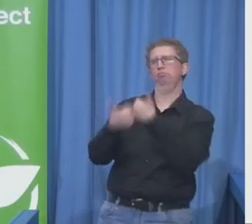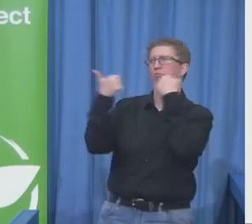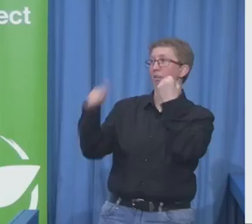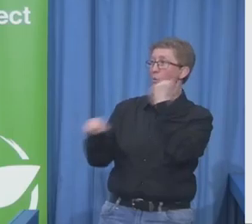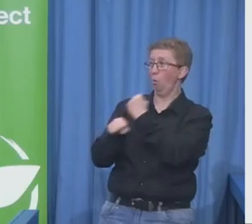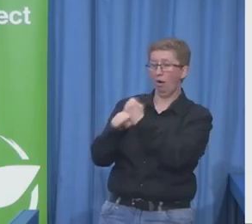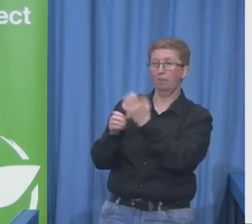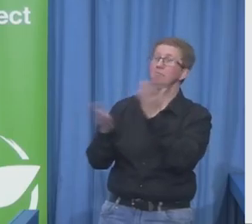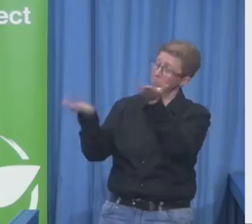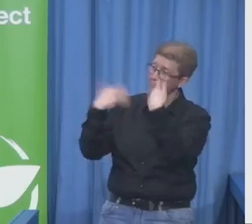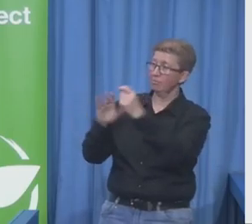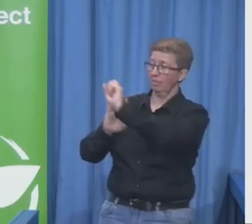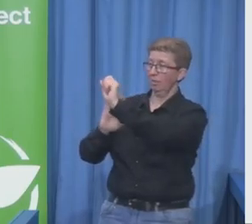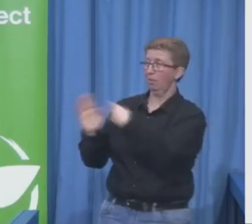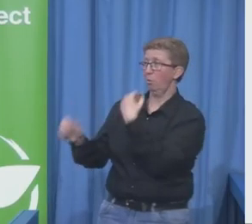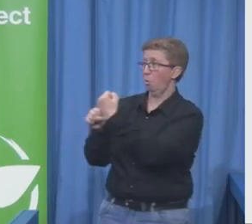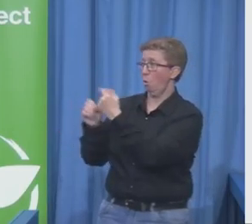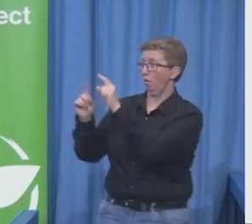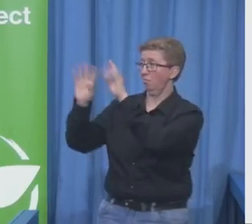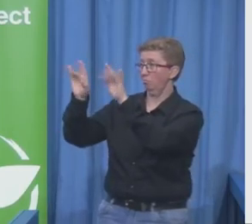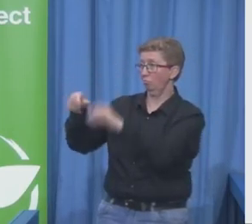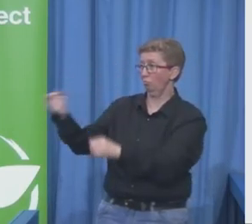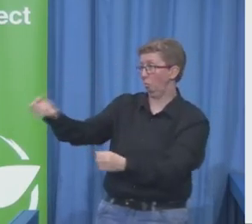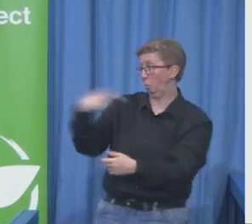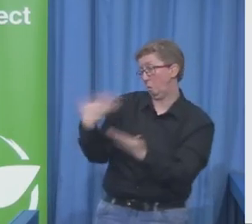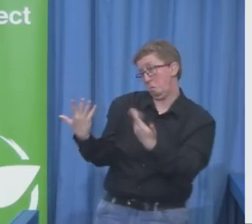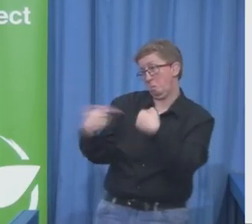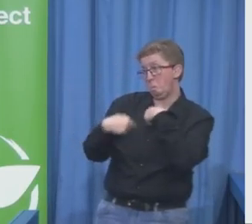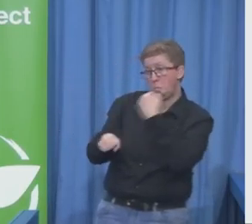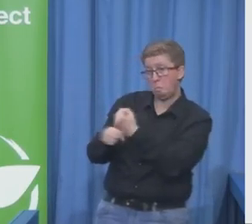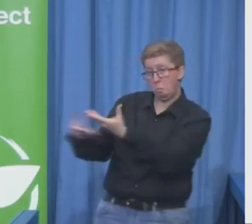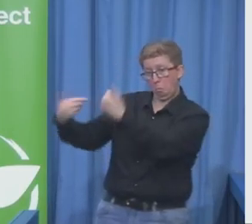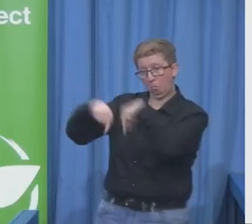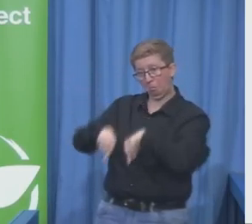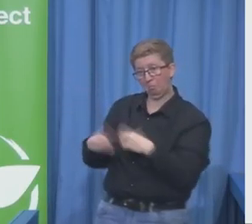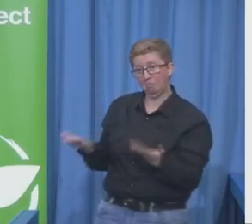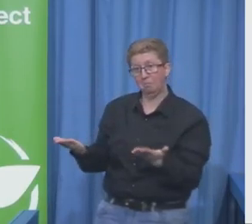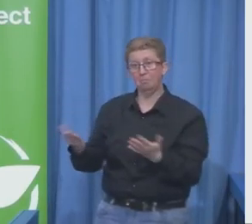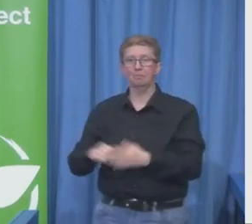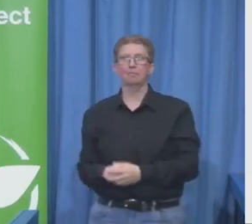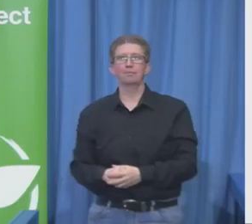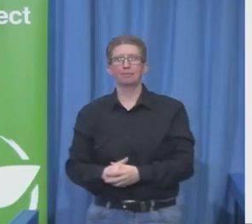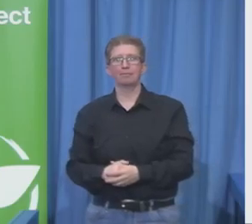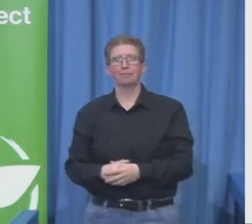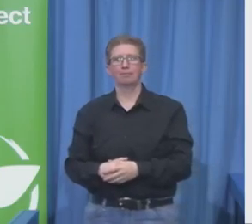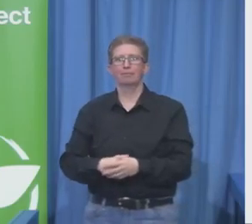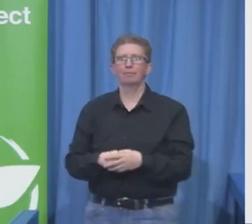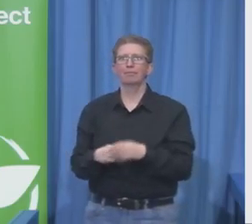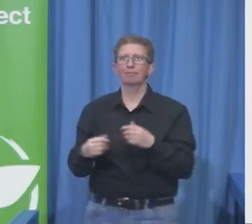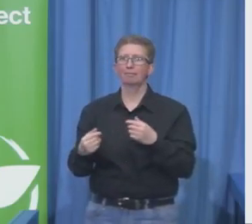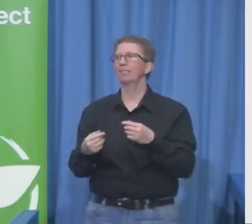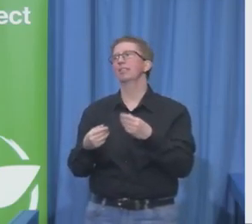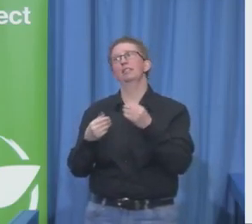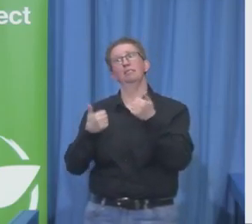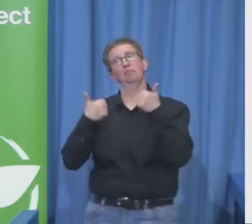So it's finding the right role to get the right people in post. Thank you. Beáta, would you like to